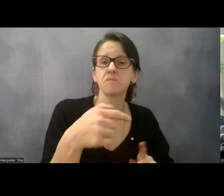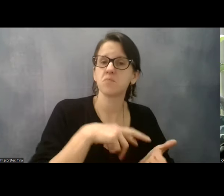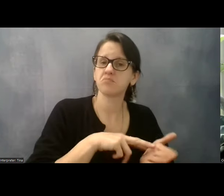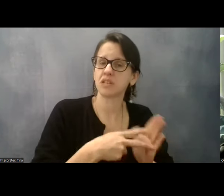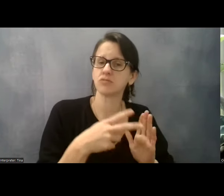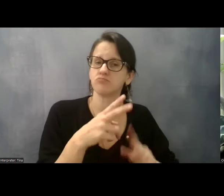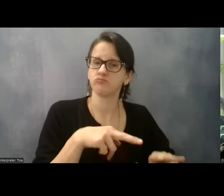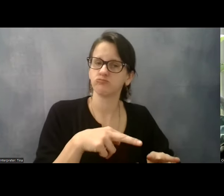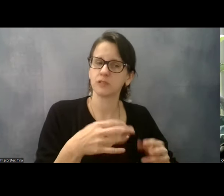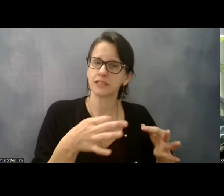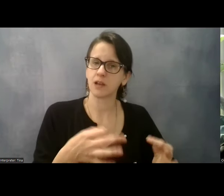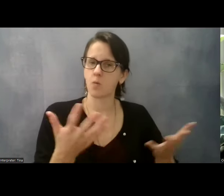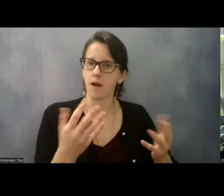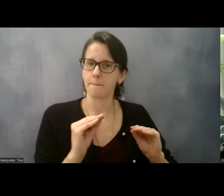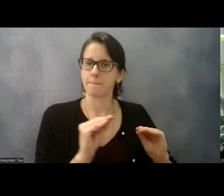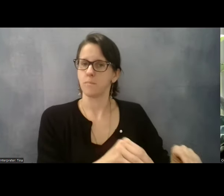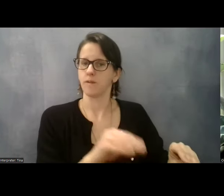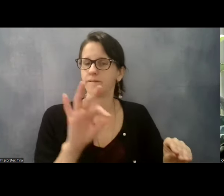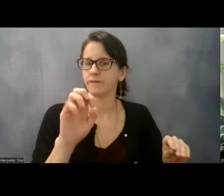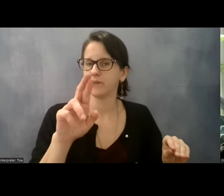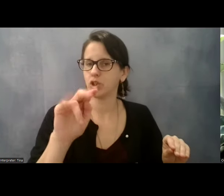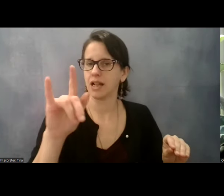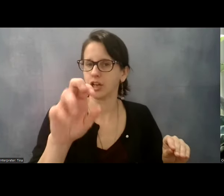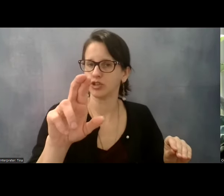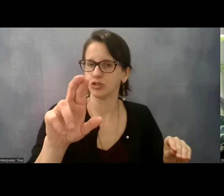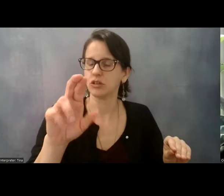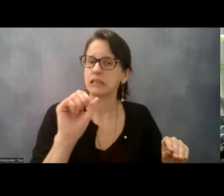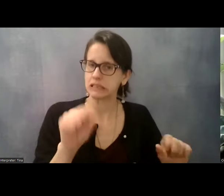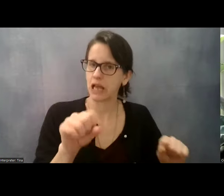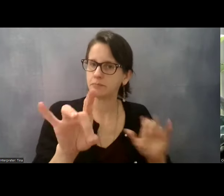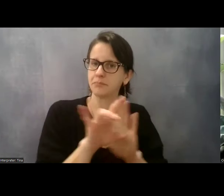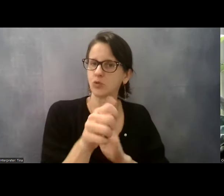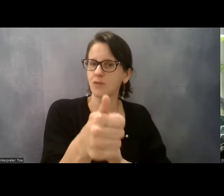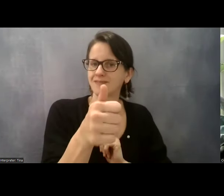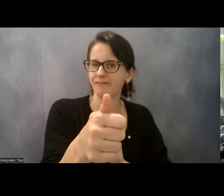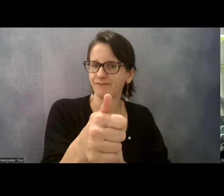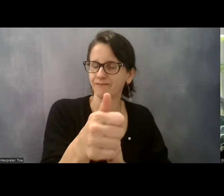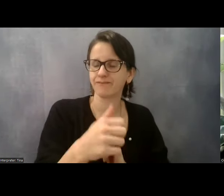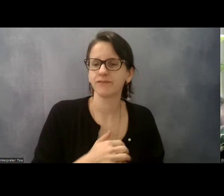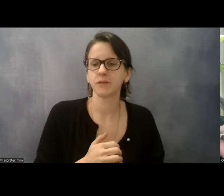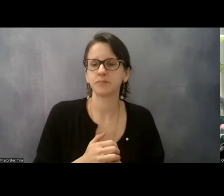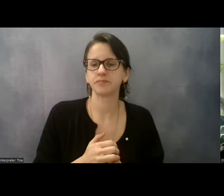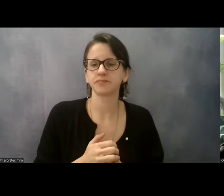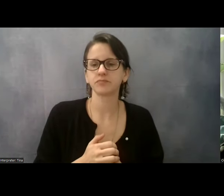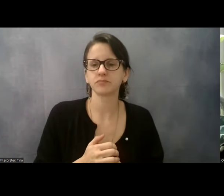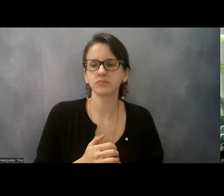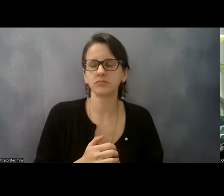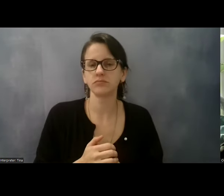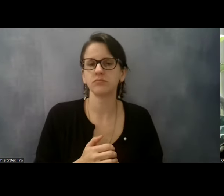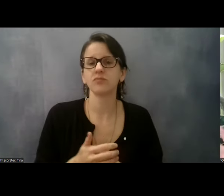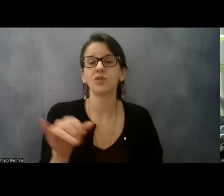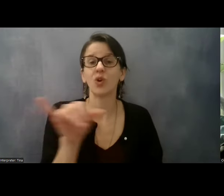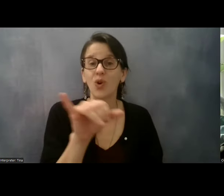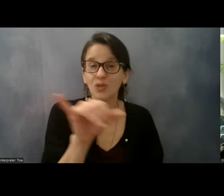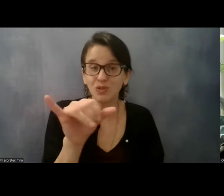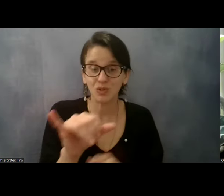your garden with, and you don't have to put factory farm excrement on there. Number nine is you get outside. We all